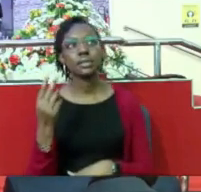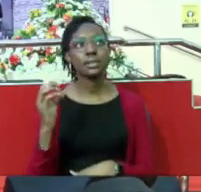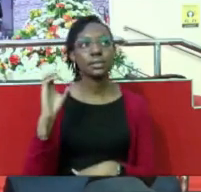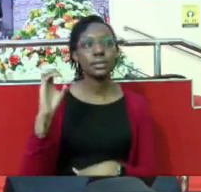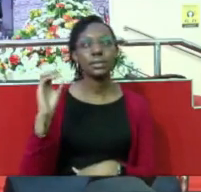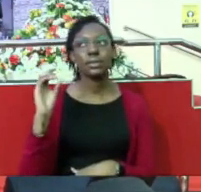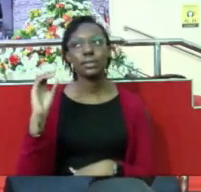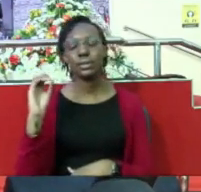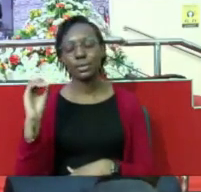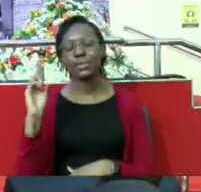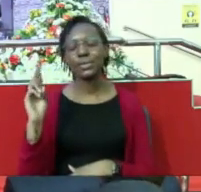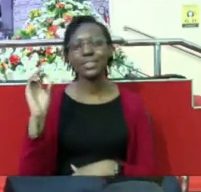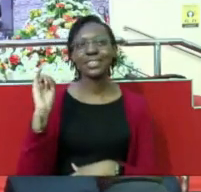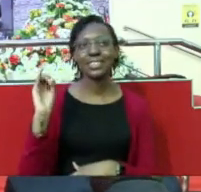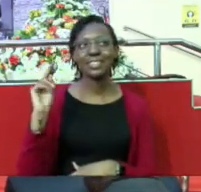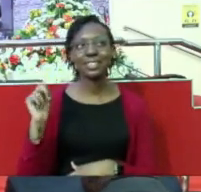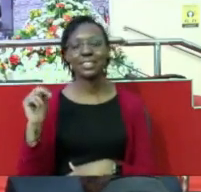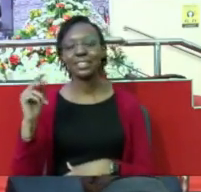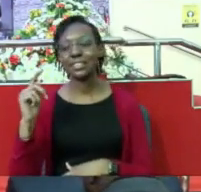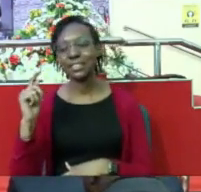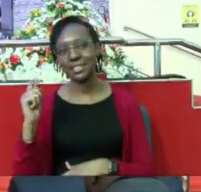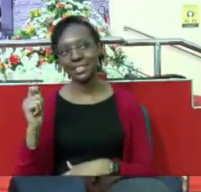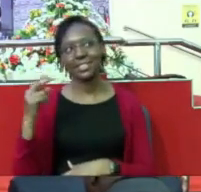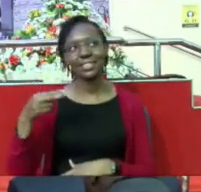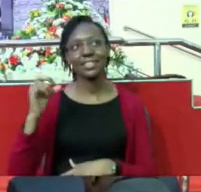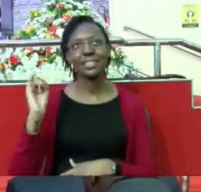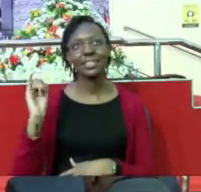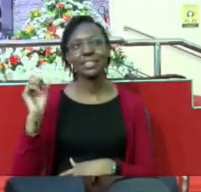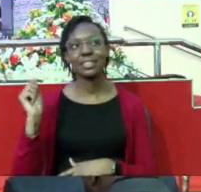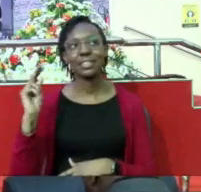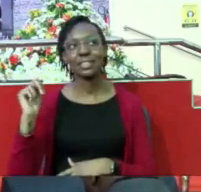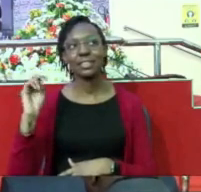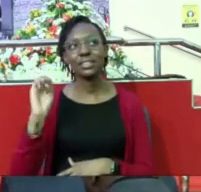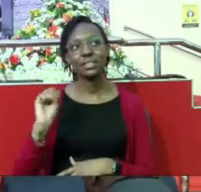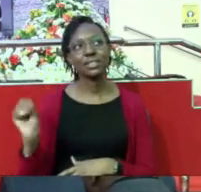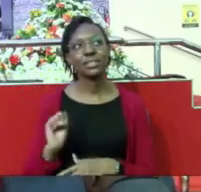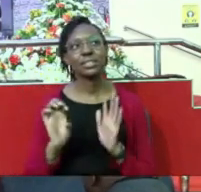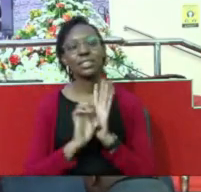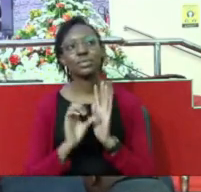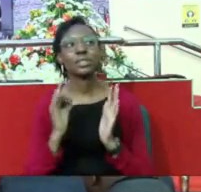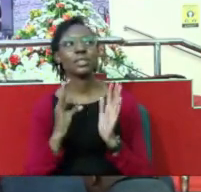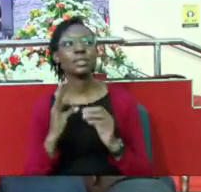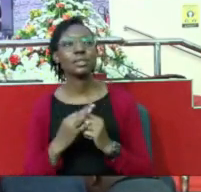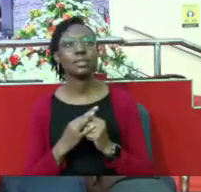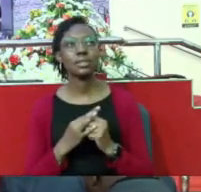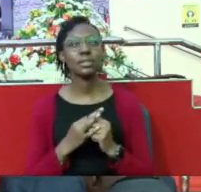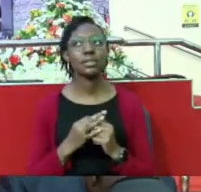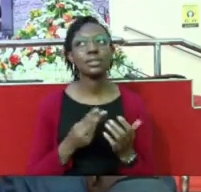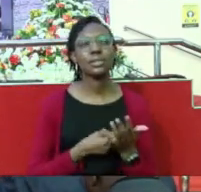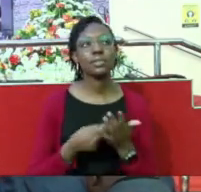Tutasoma wa Korintho wa pili. Chapter number 8. Pale 8. We are looking at verse 1 to 24. Tutaanzia 1